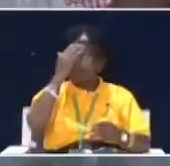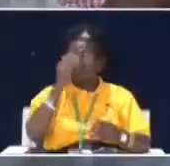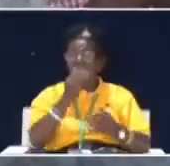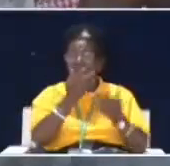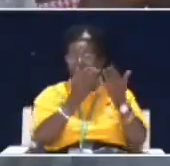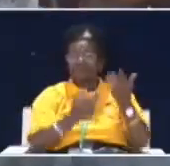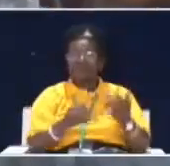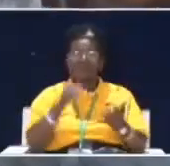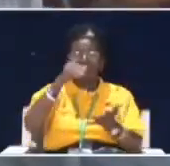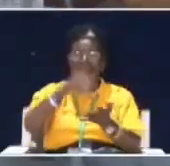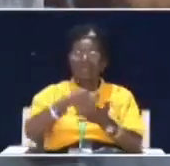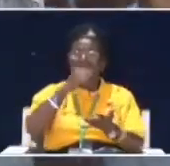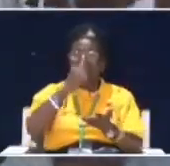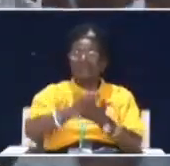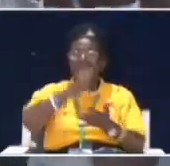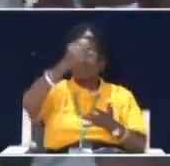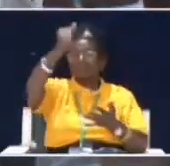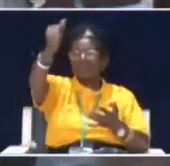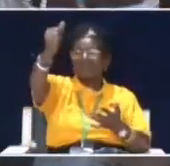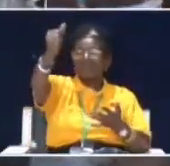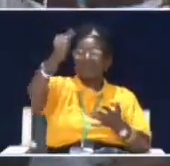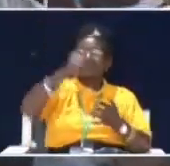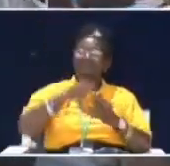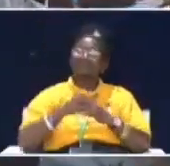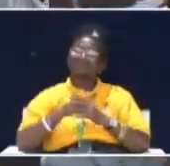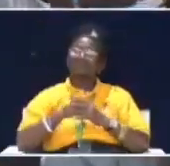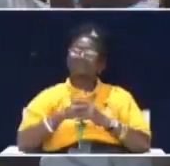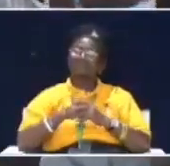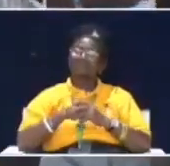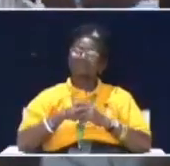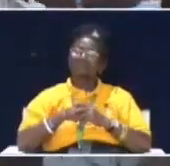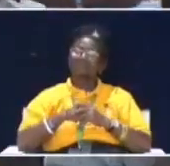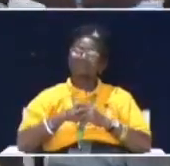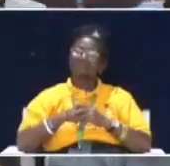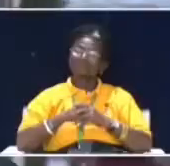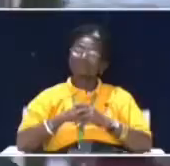Enikan wa ni ti ko ni mo ibanuje mo lai lai.